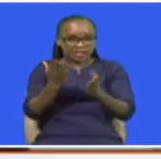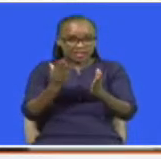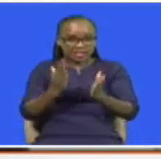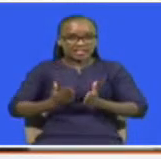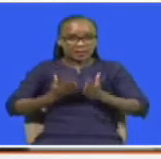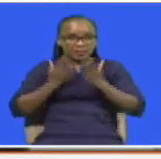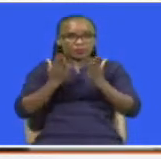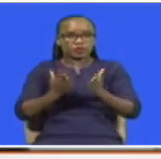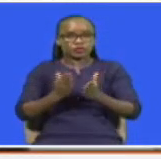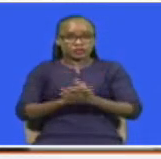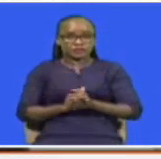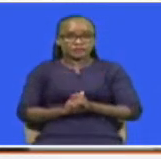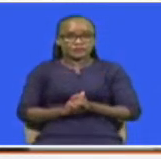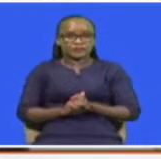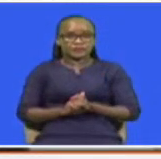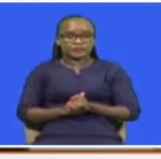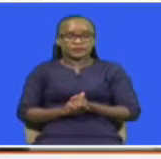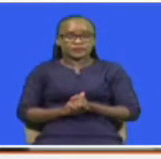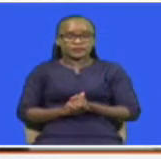submissions.